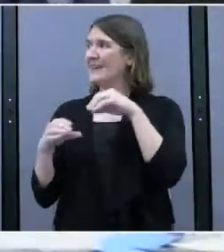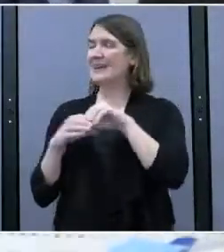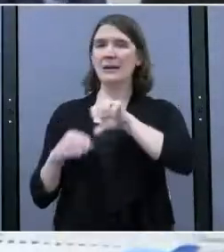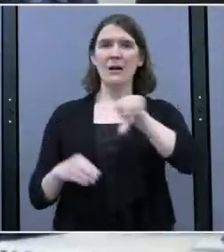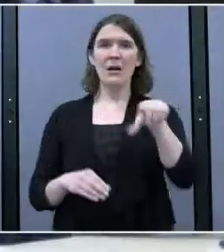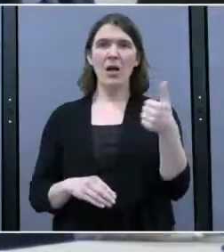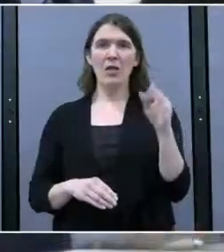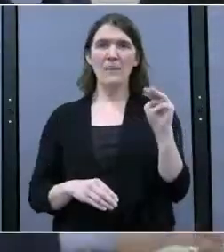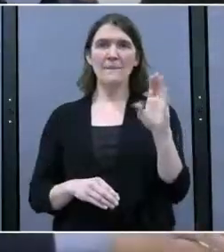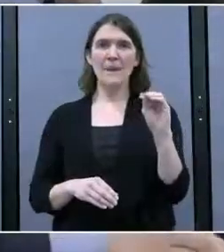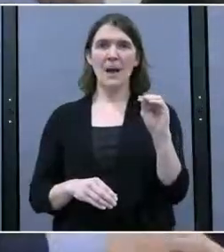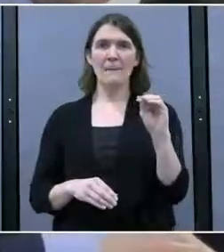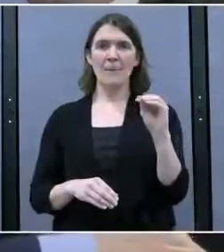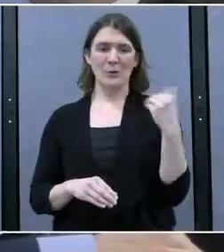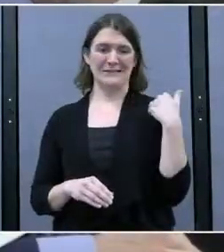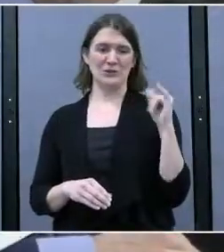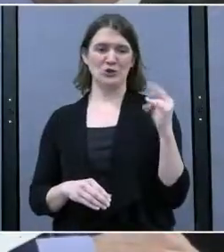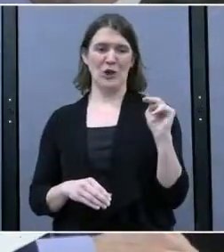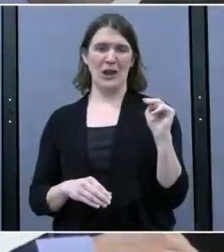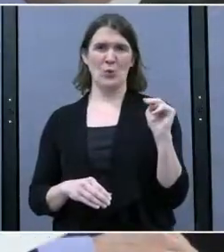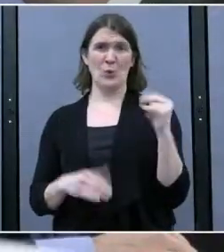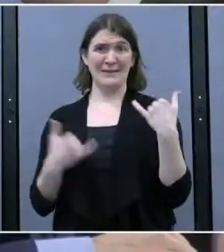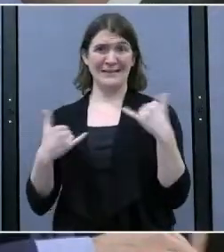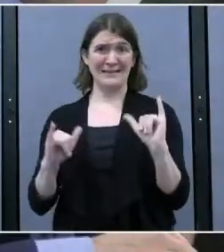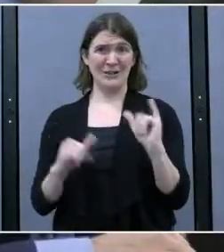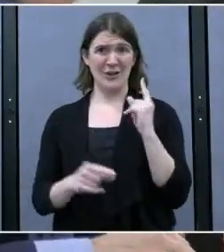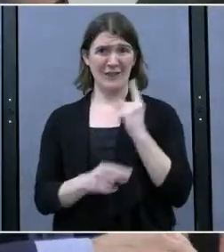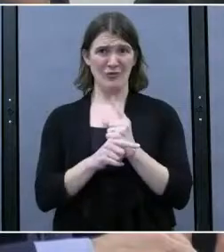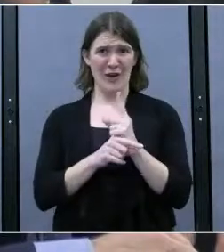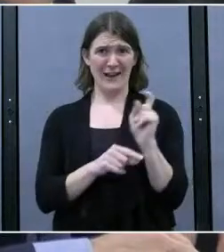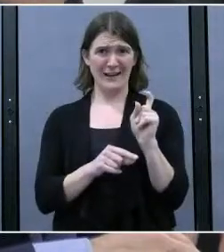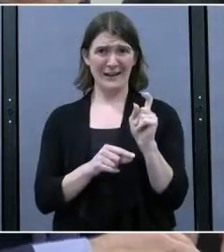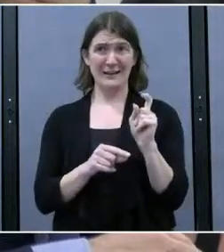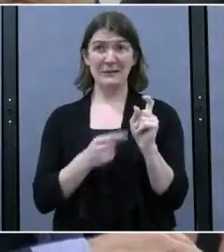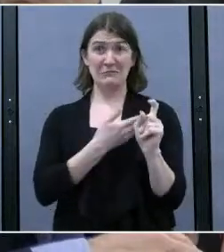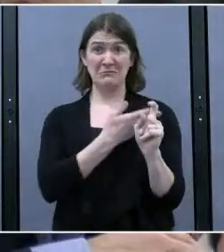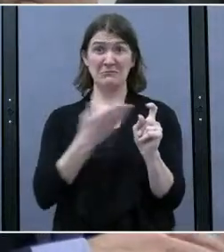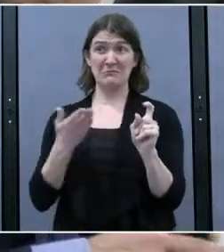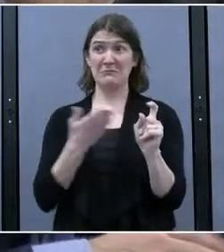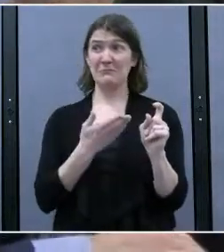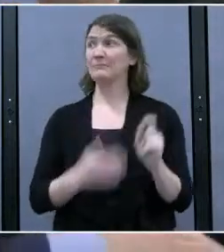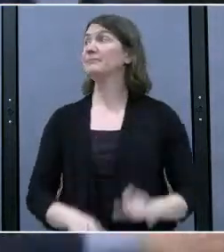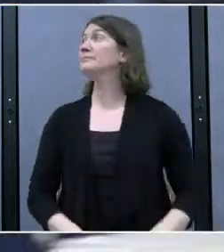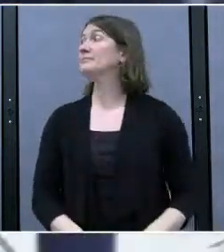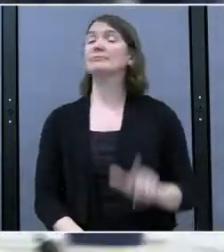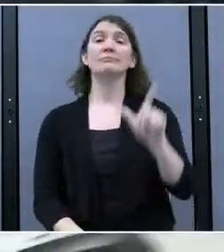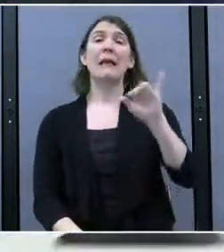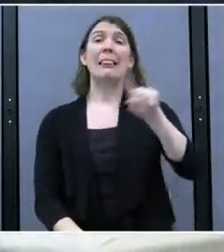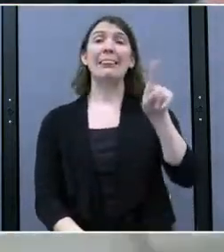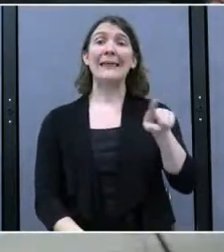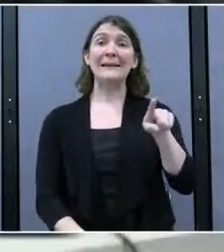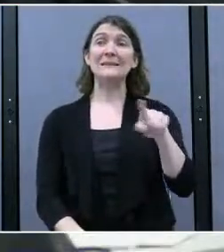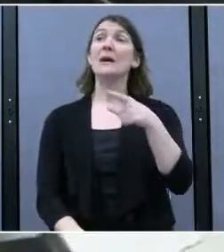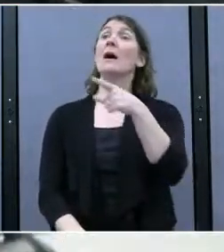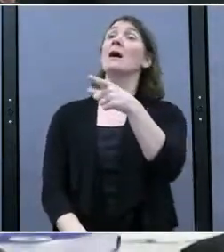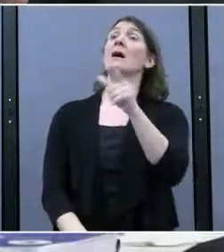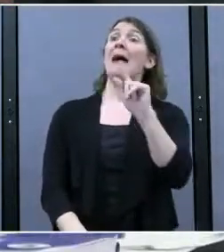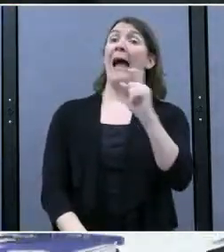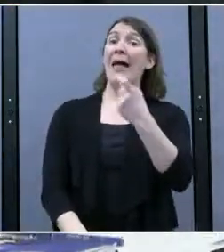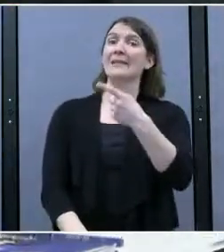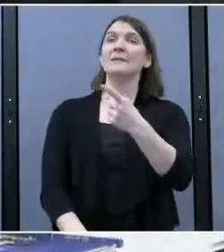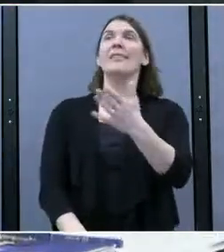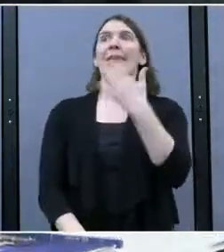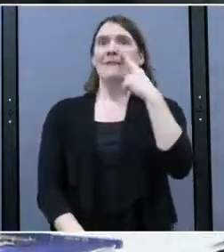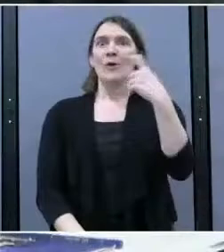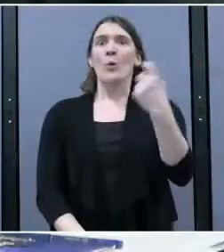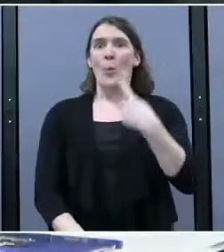from early January, but I don't know if it's going to be accurate today. Do you want to speak about something? I did. Alex, I really appreciate